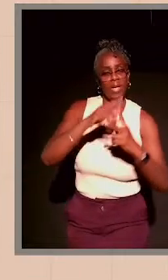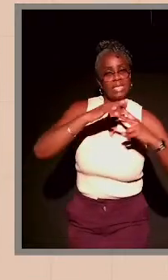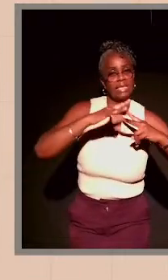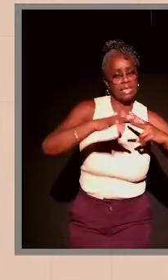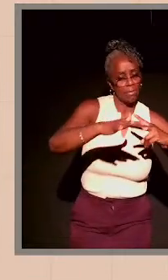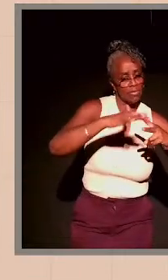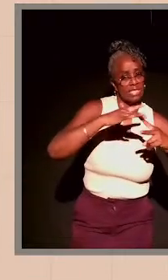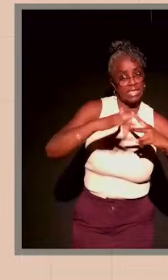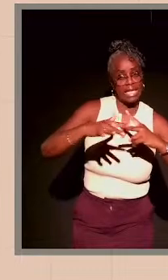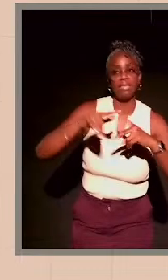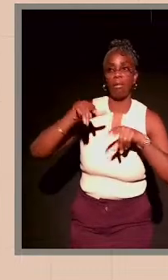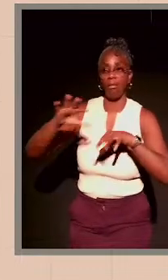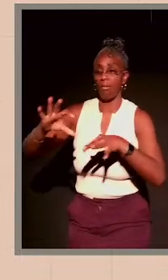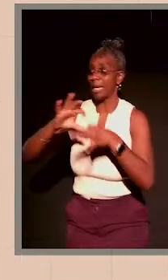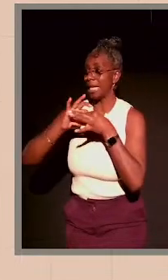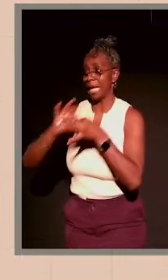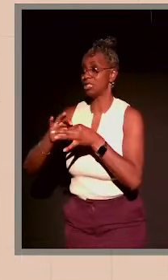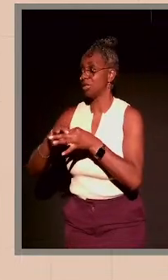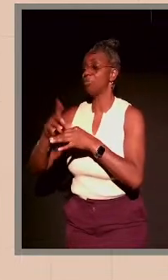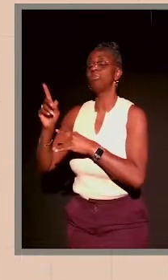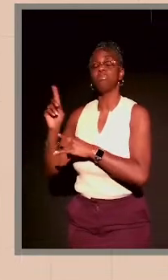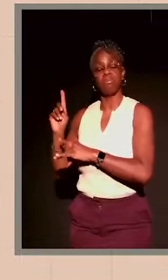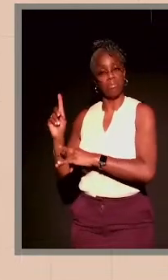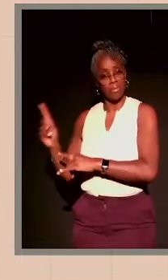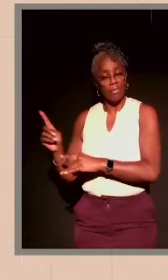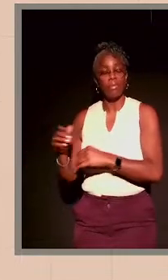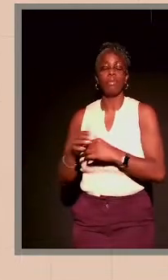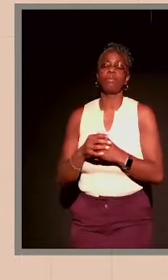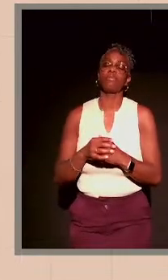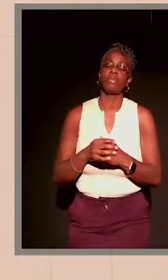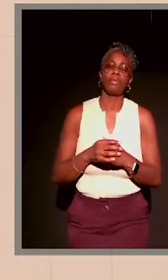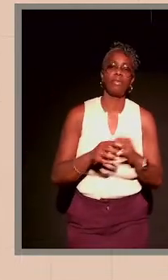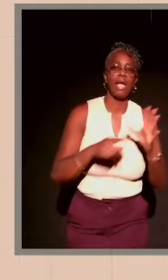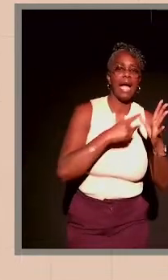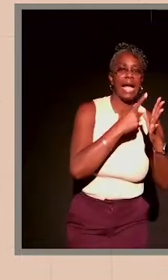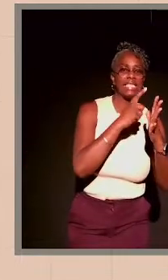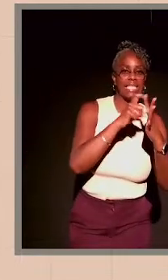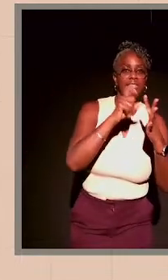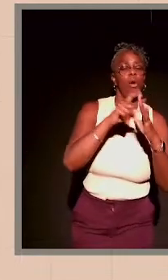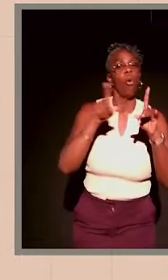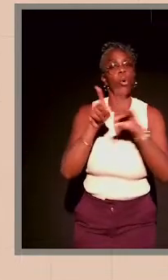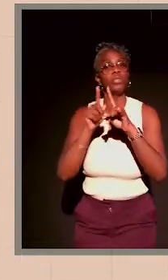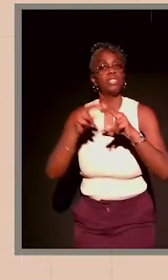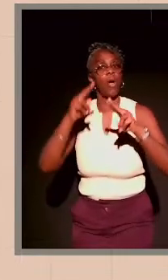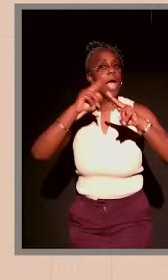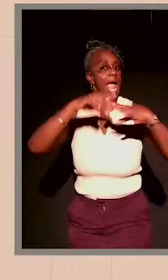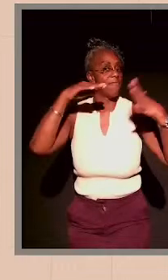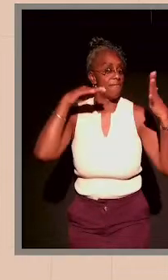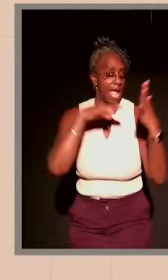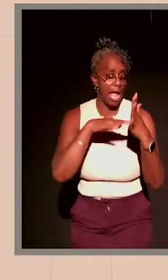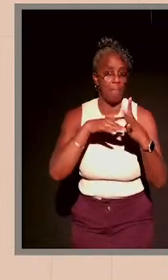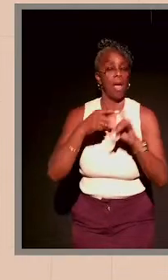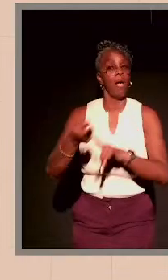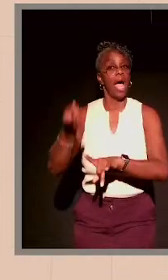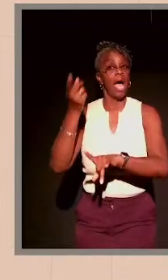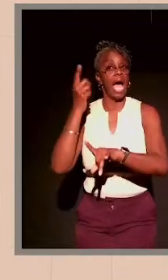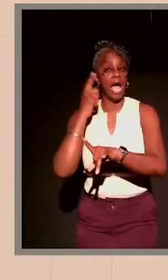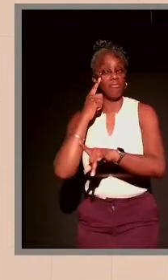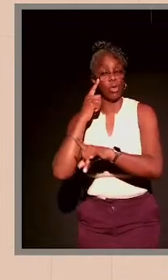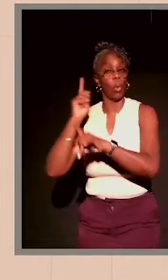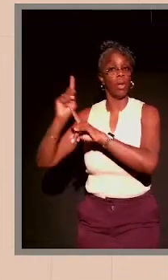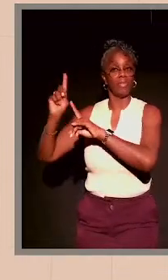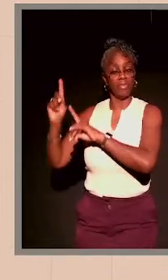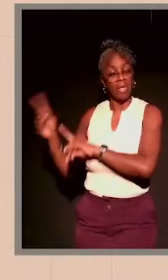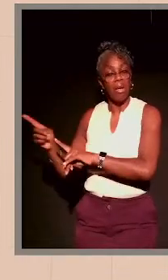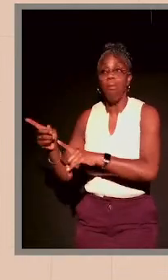engine. There is additive synthesis, and then there is FM synthesis. So if you look at this figure,